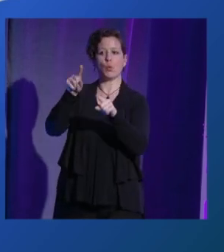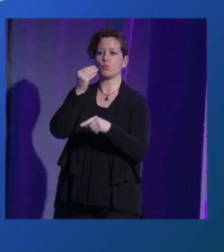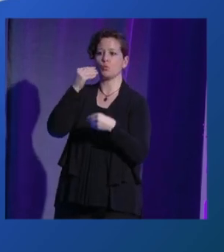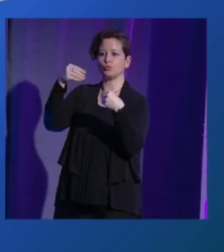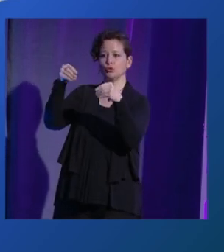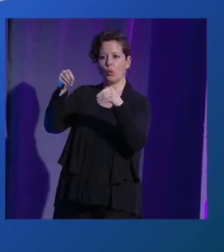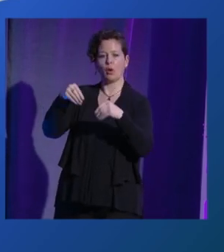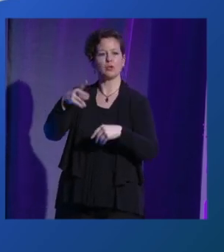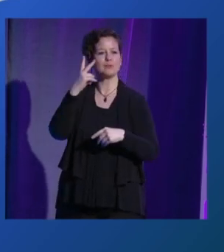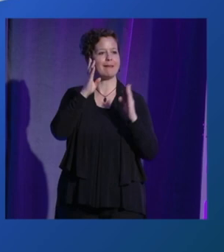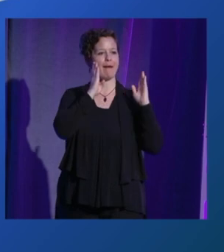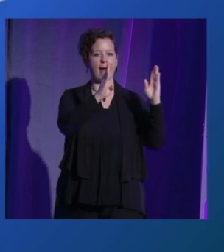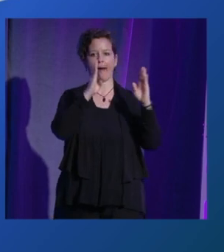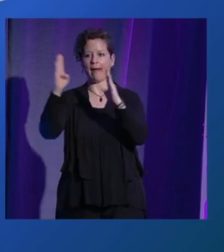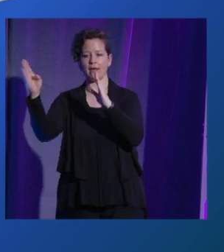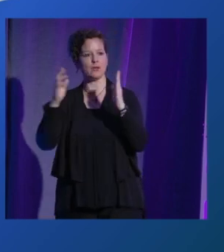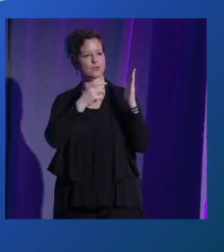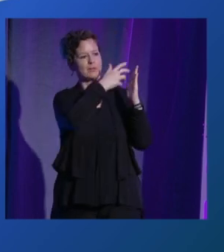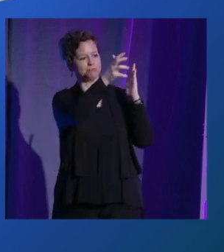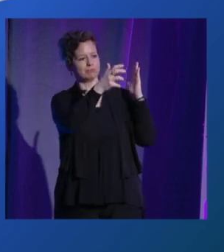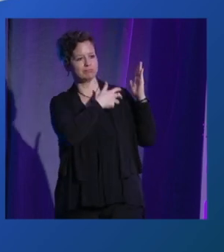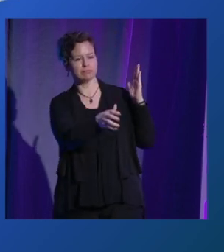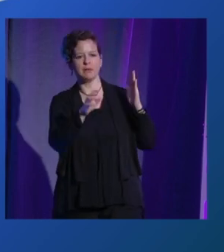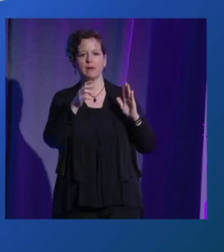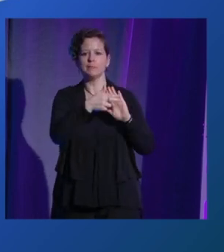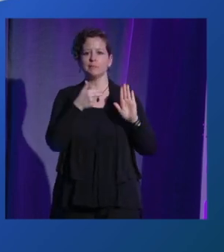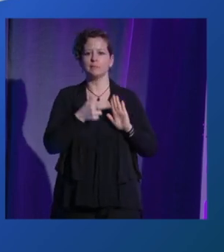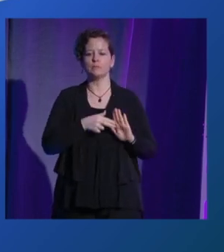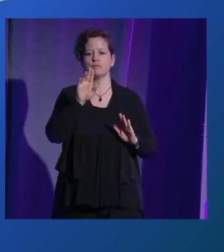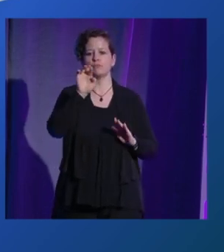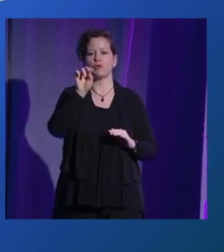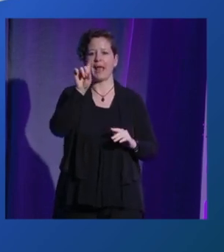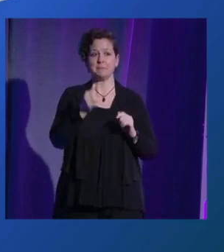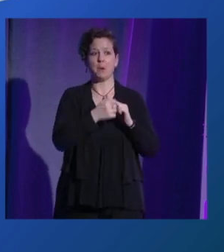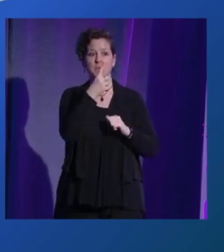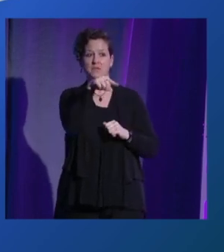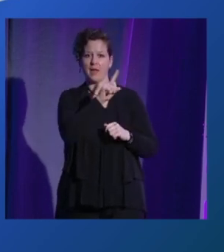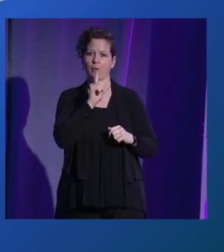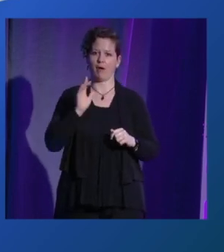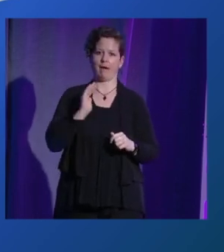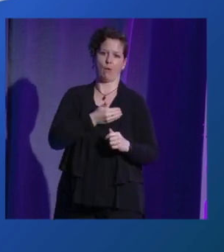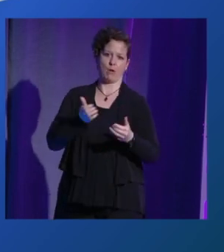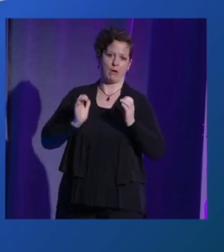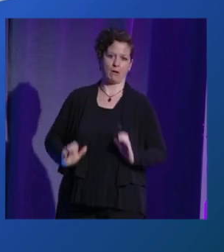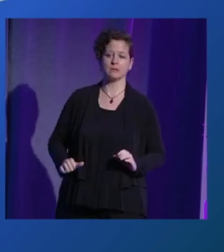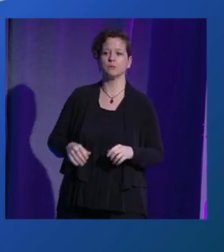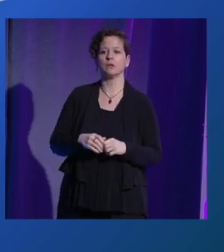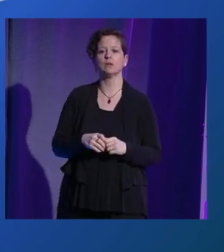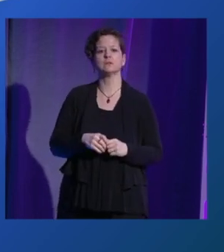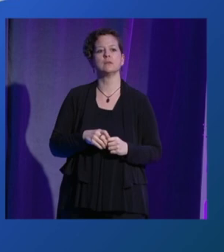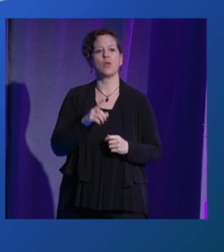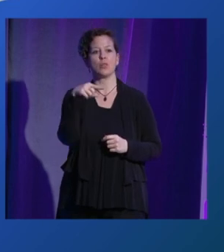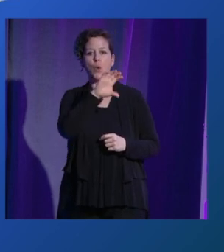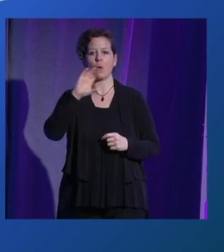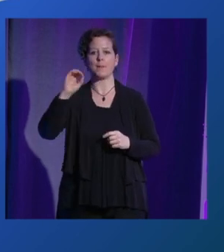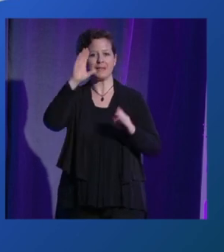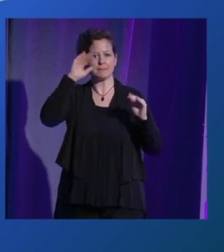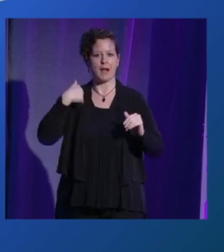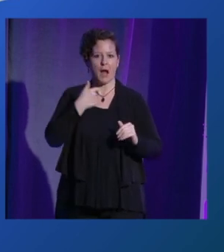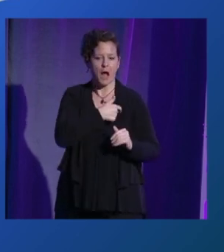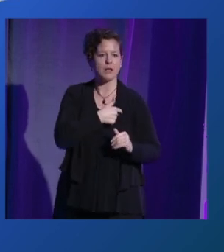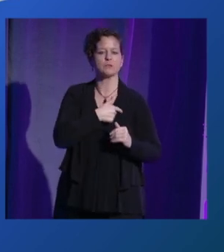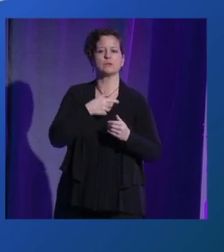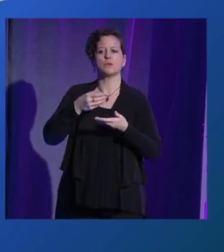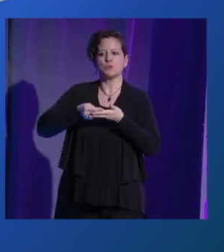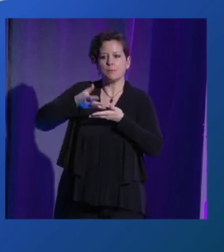up and down the aisles you know most of those are our customers uh and they they expect us to originate to